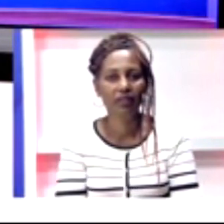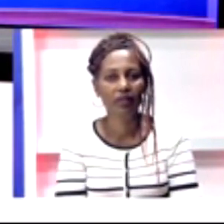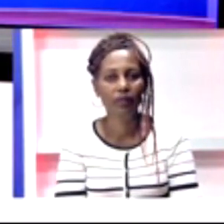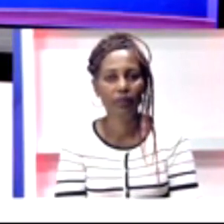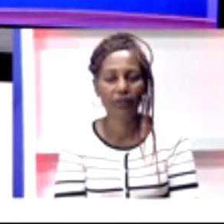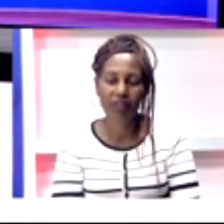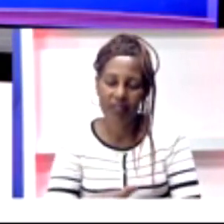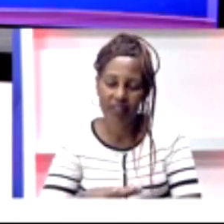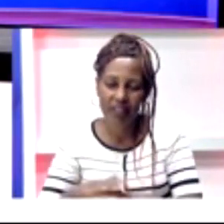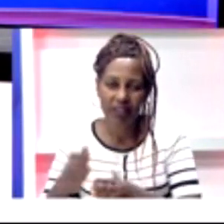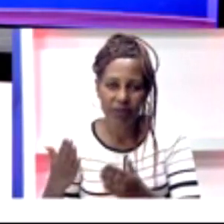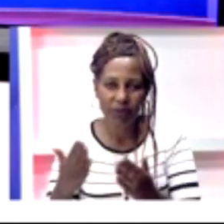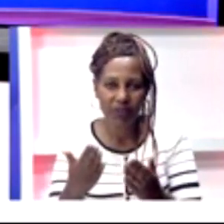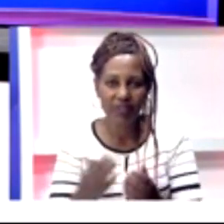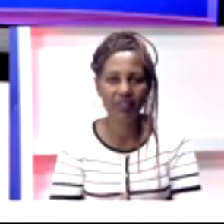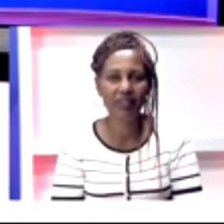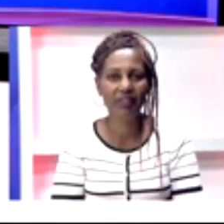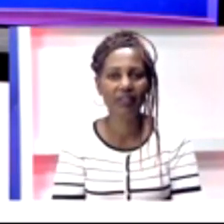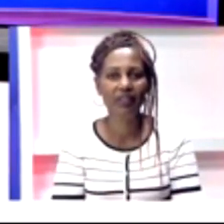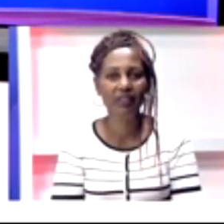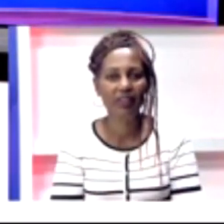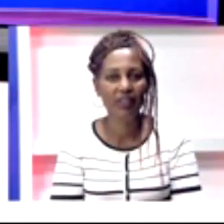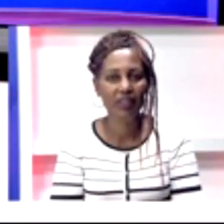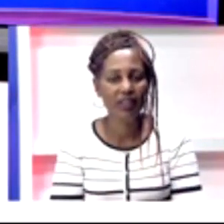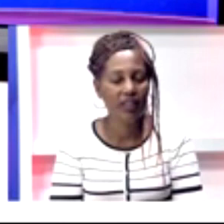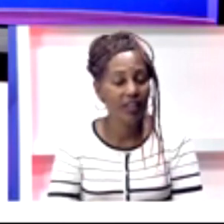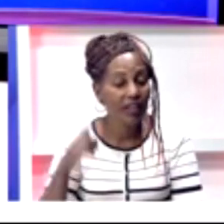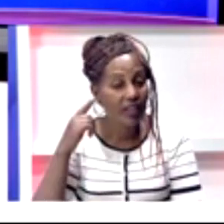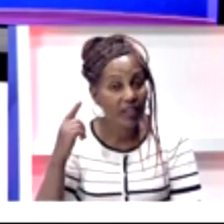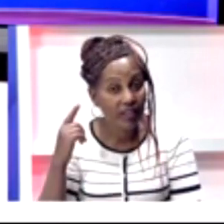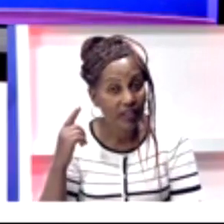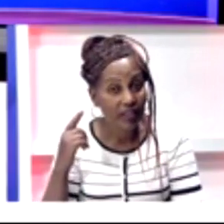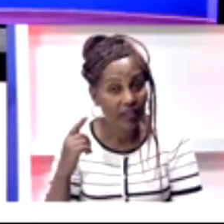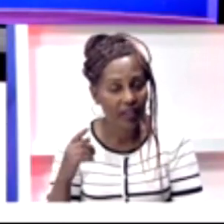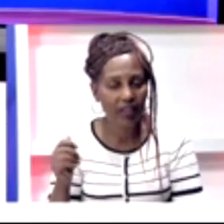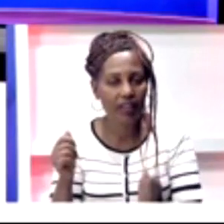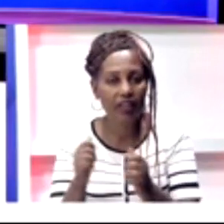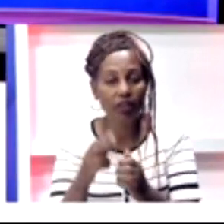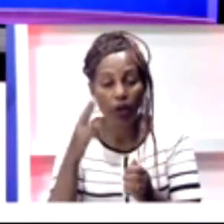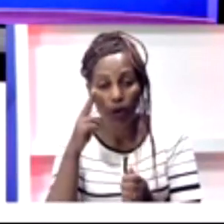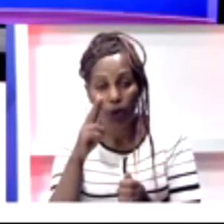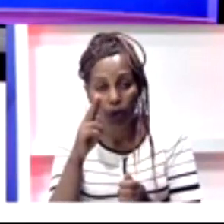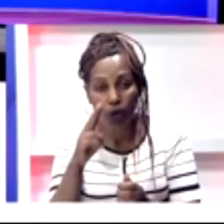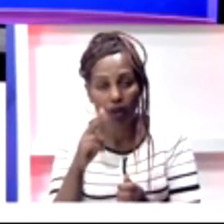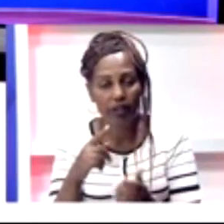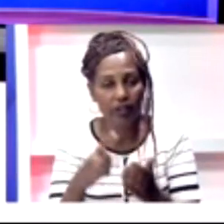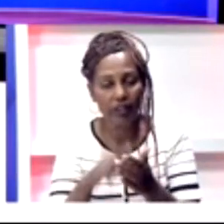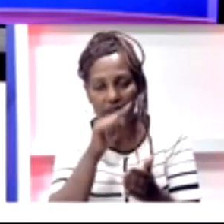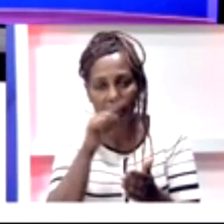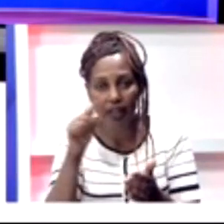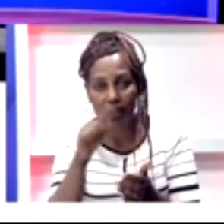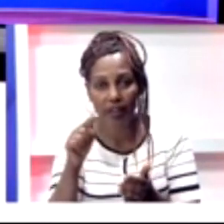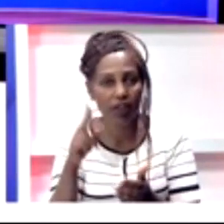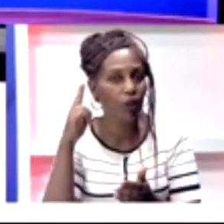Dear students, listen and look at the following sentences, first paying attention to the meaning